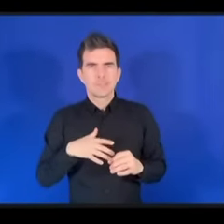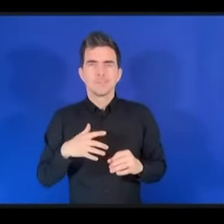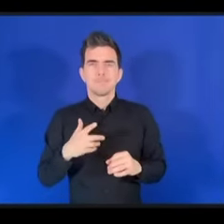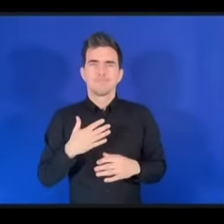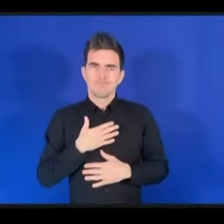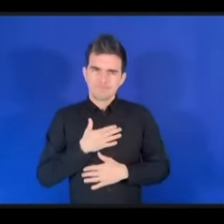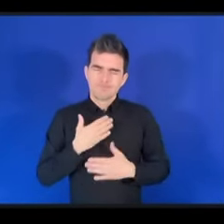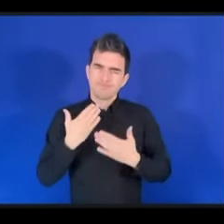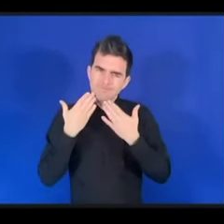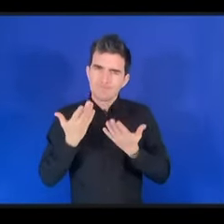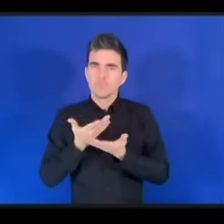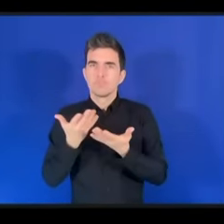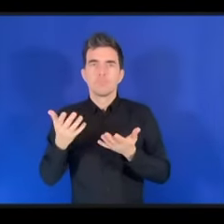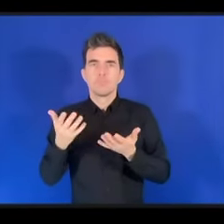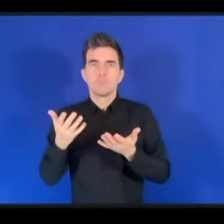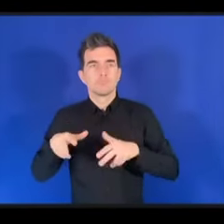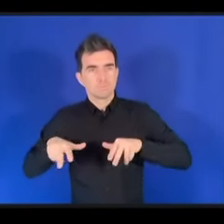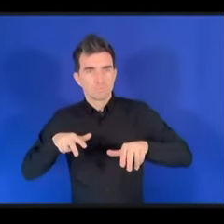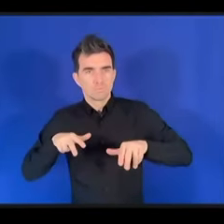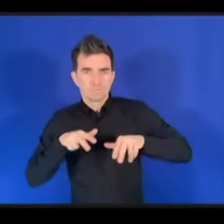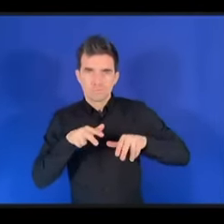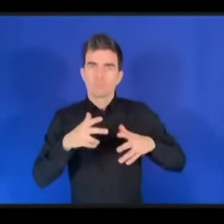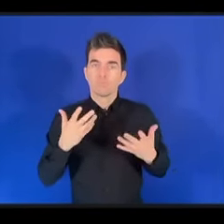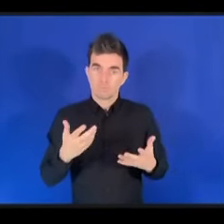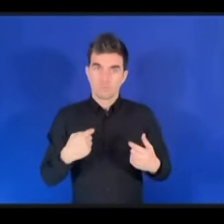express my gratitude to you all.